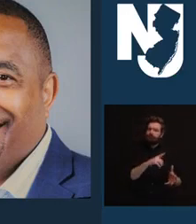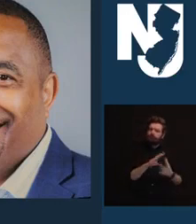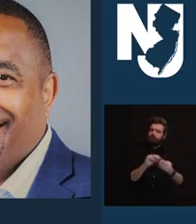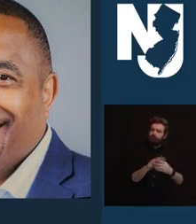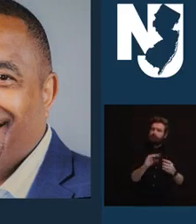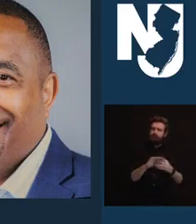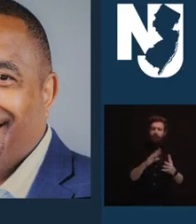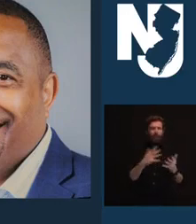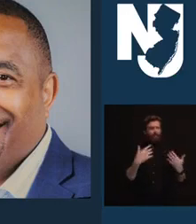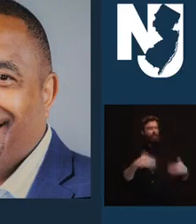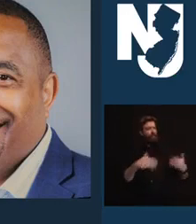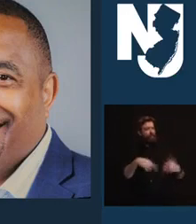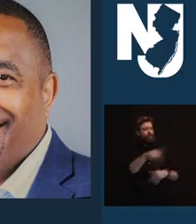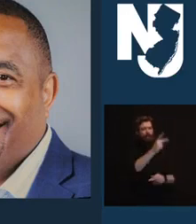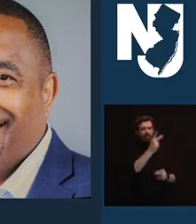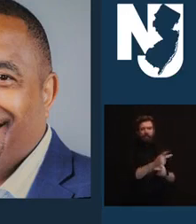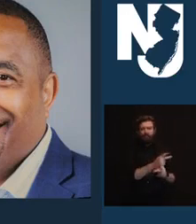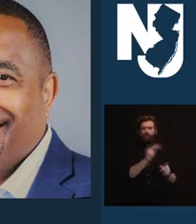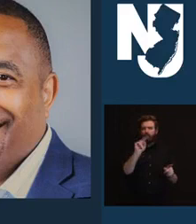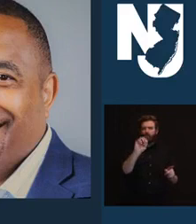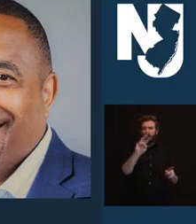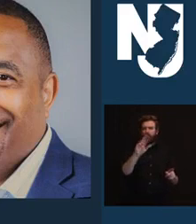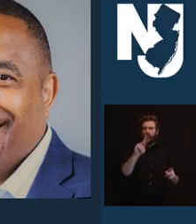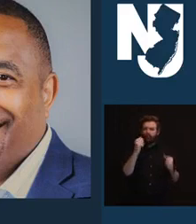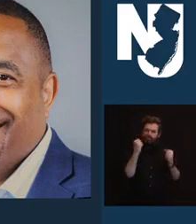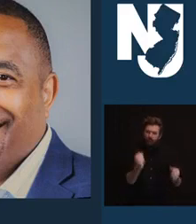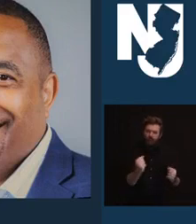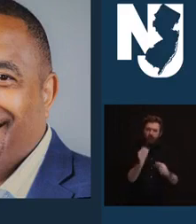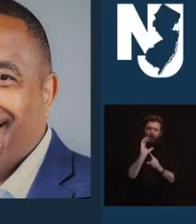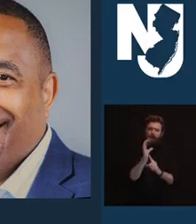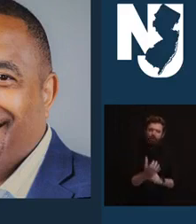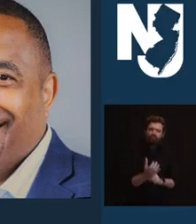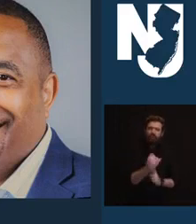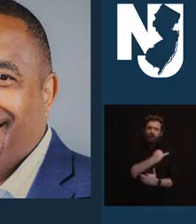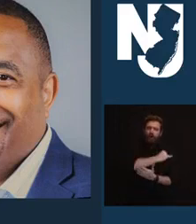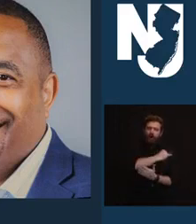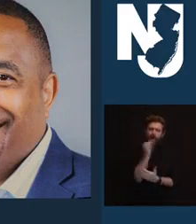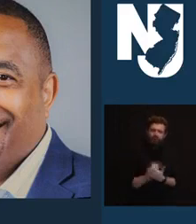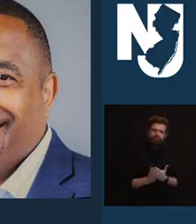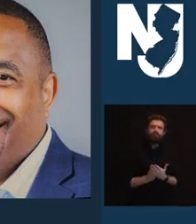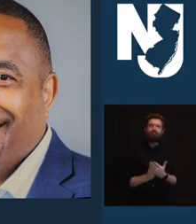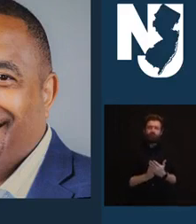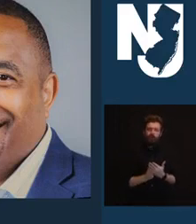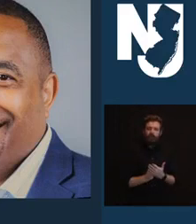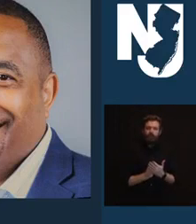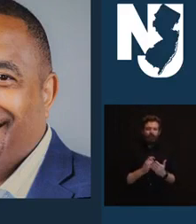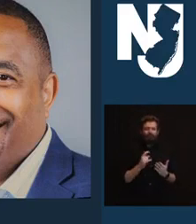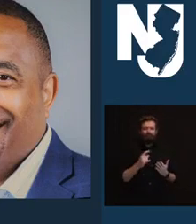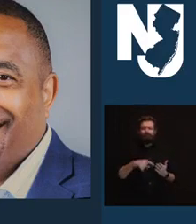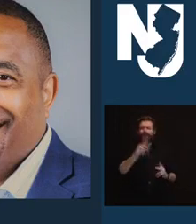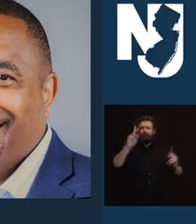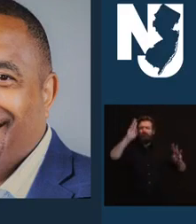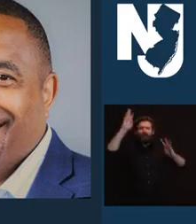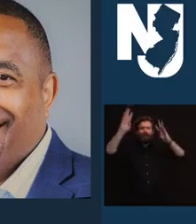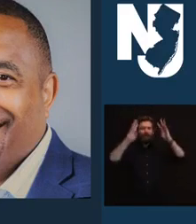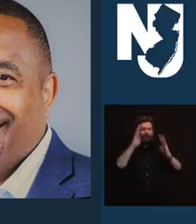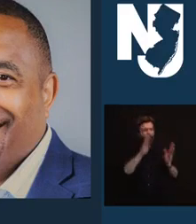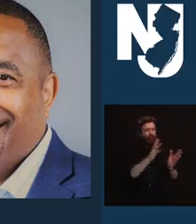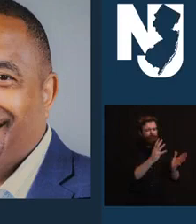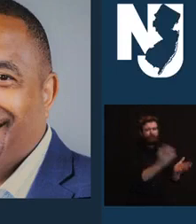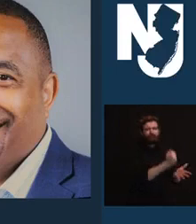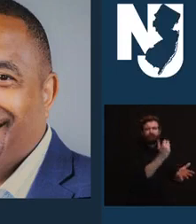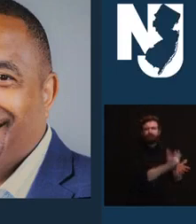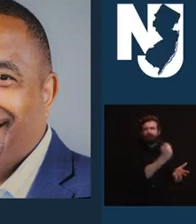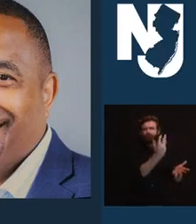state, we need the arts more than ever before. We need to harness our creativity and our passion to get to tomorrow. Check them out.